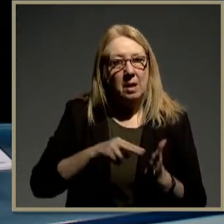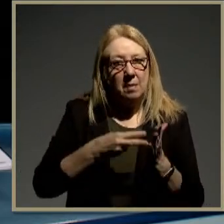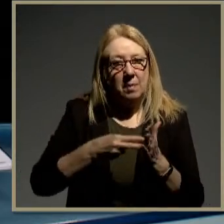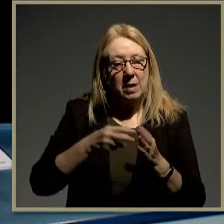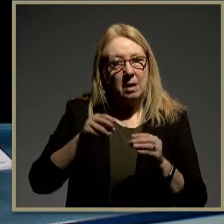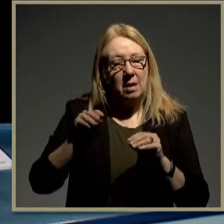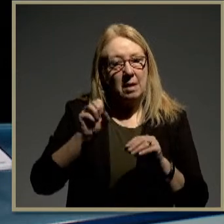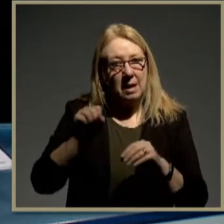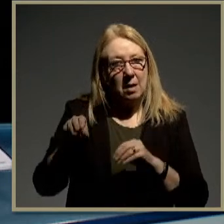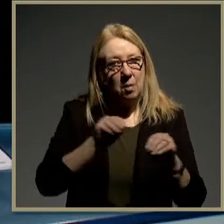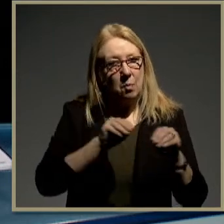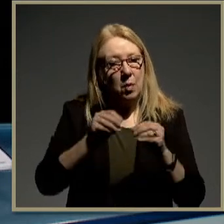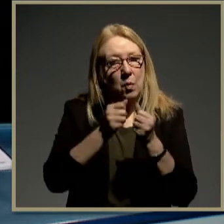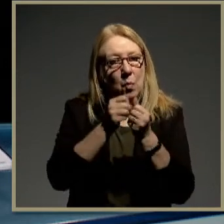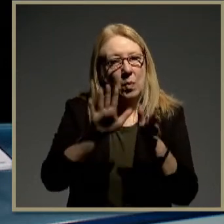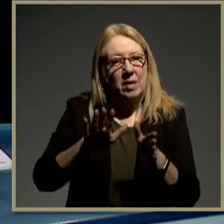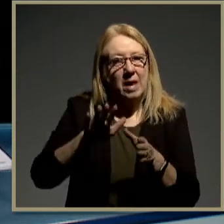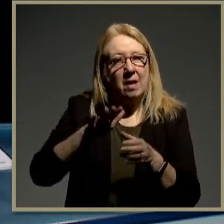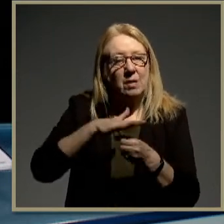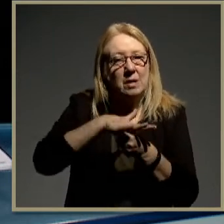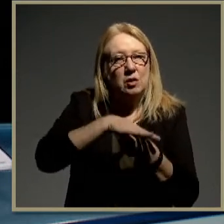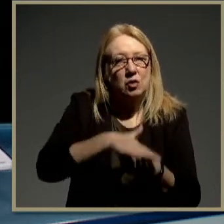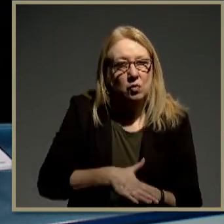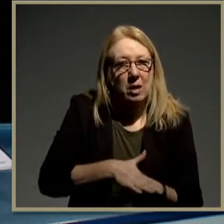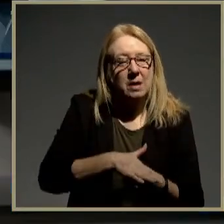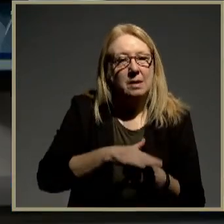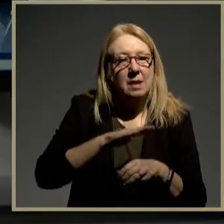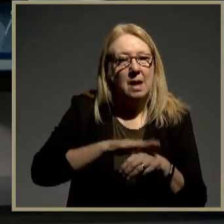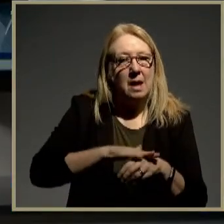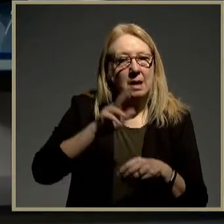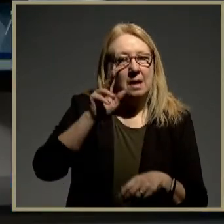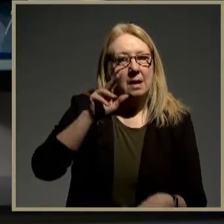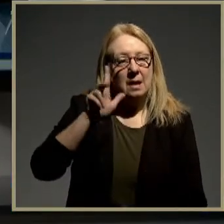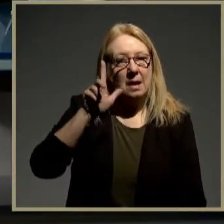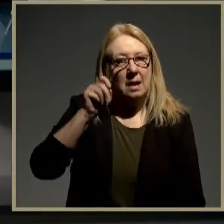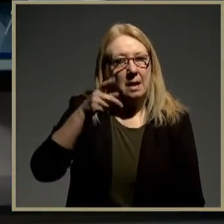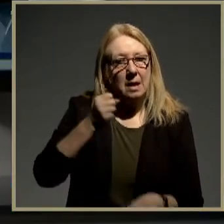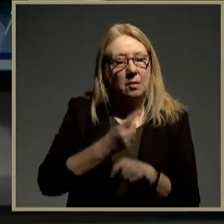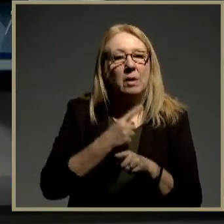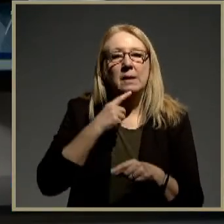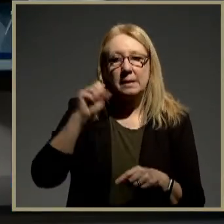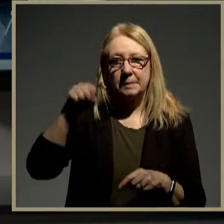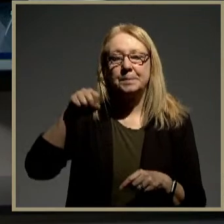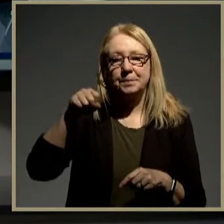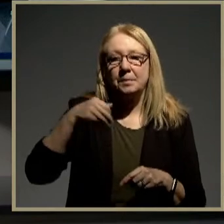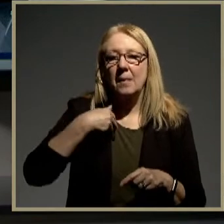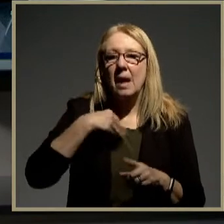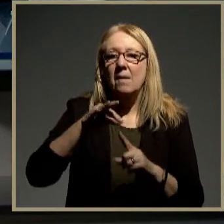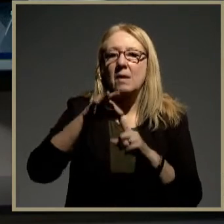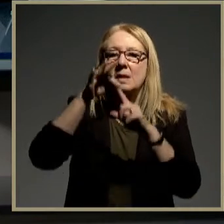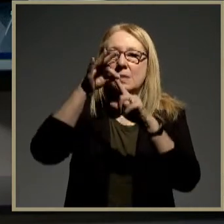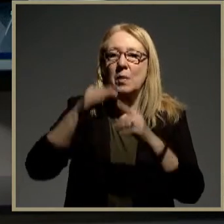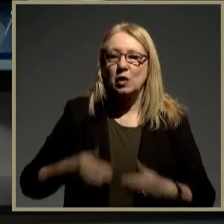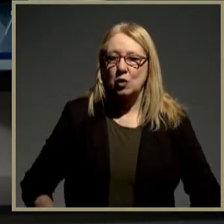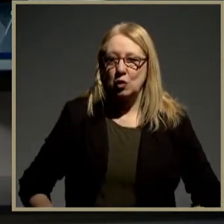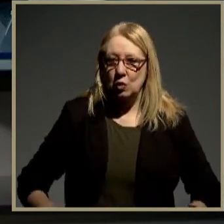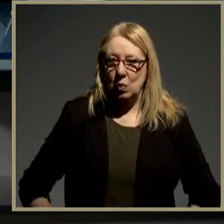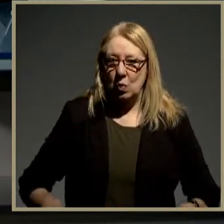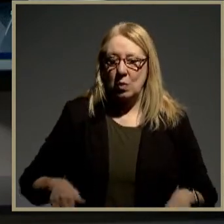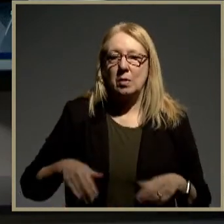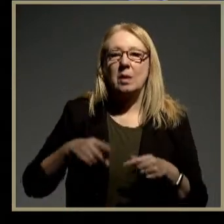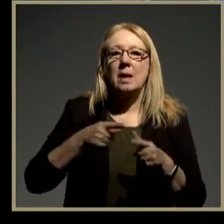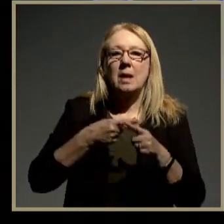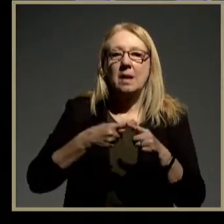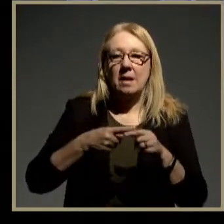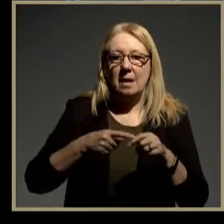range of motion without the load bearing, the weight. Yes, yes. They put on a special pair of shorts and we